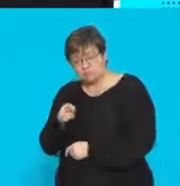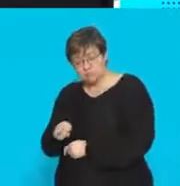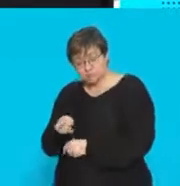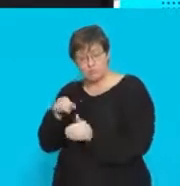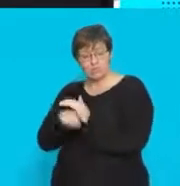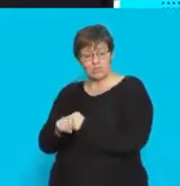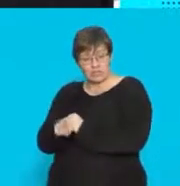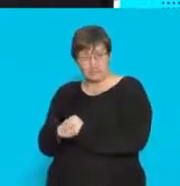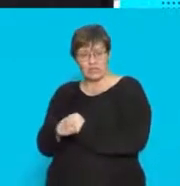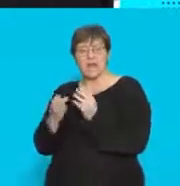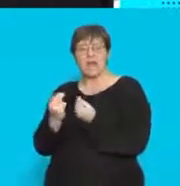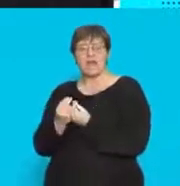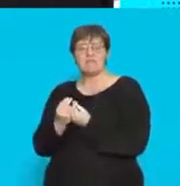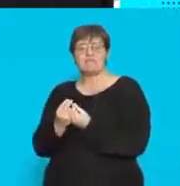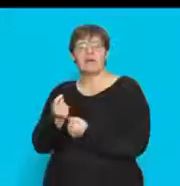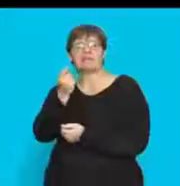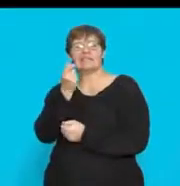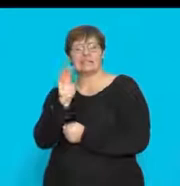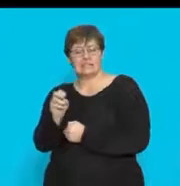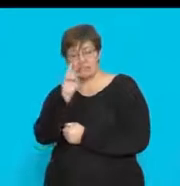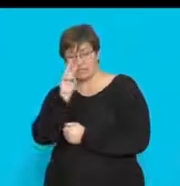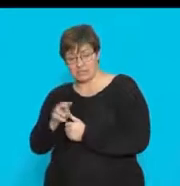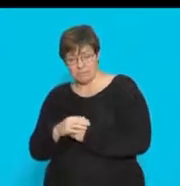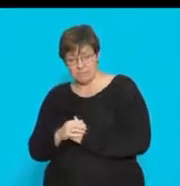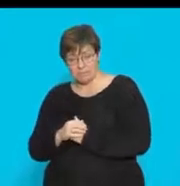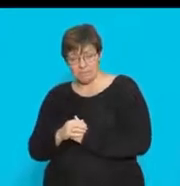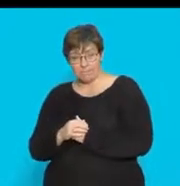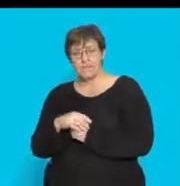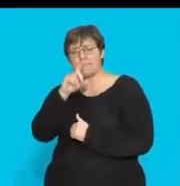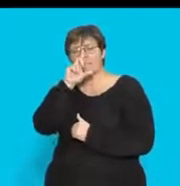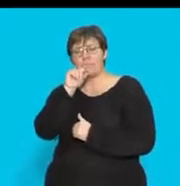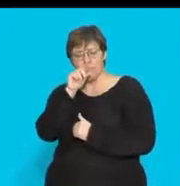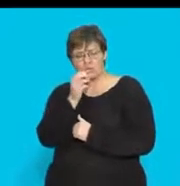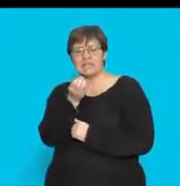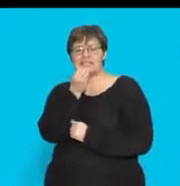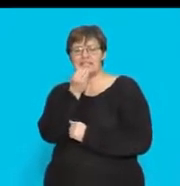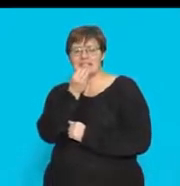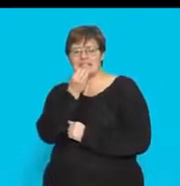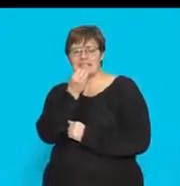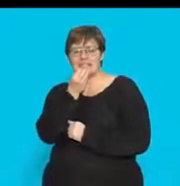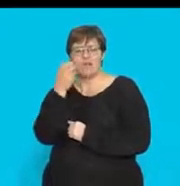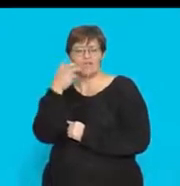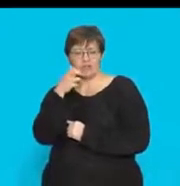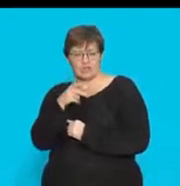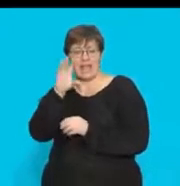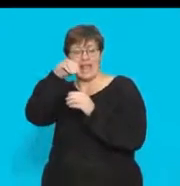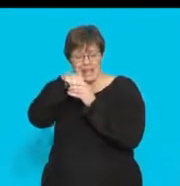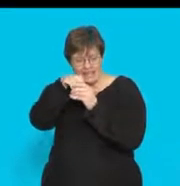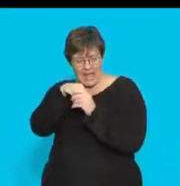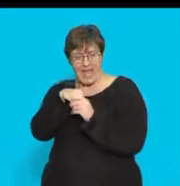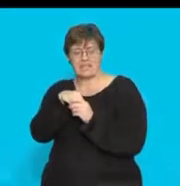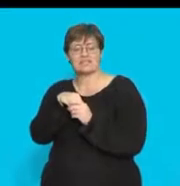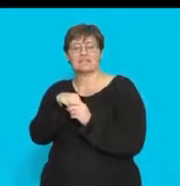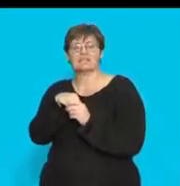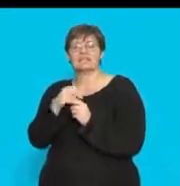this concept of a seed. Have a look here. Here a bird's going to eat a fruit, and the seed is in here. The bird's going